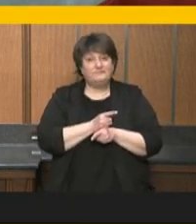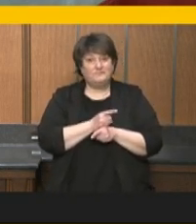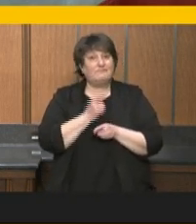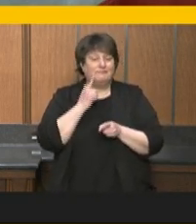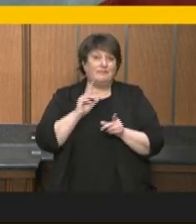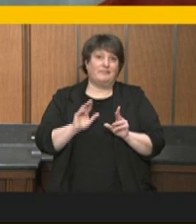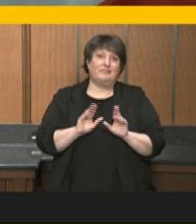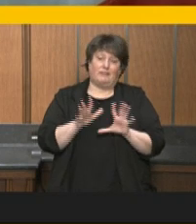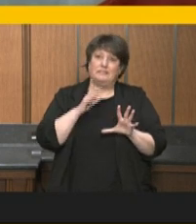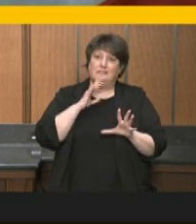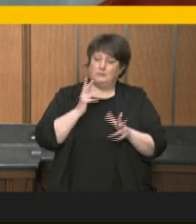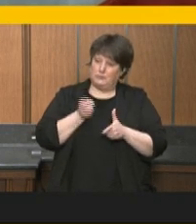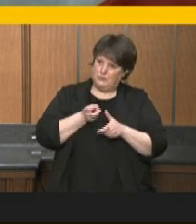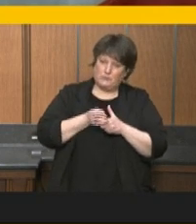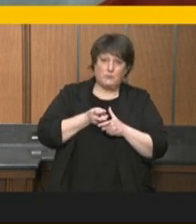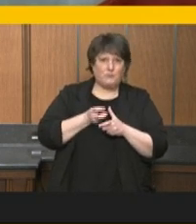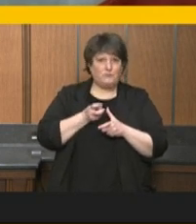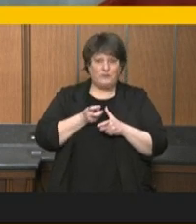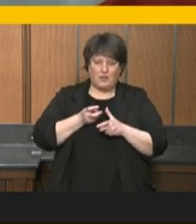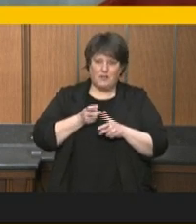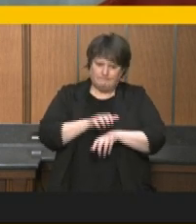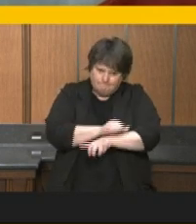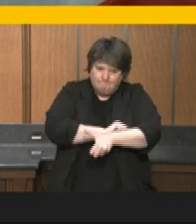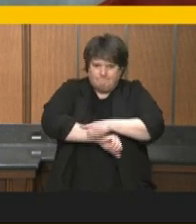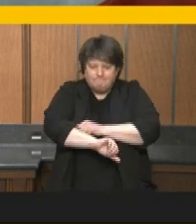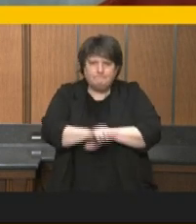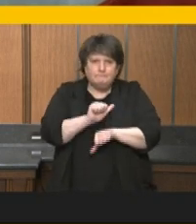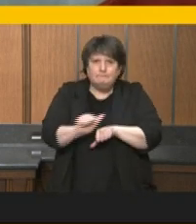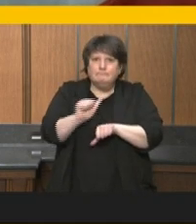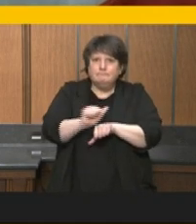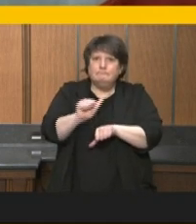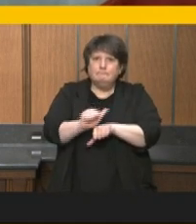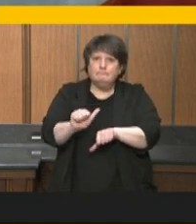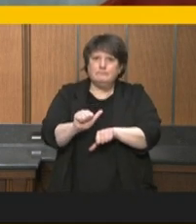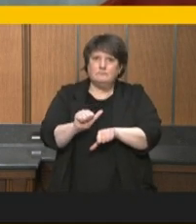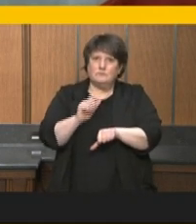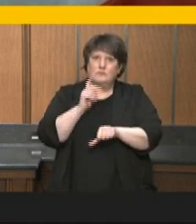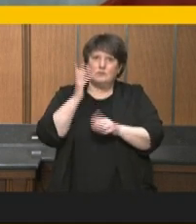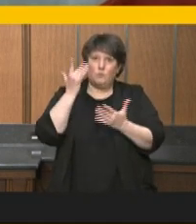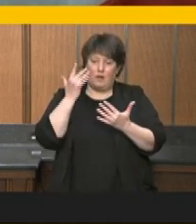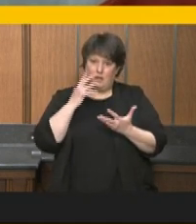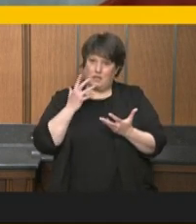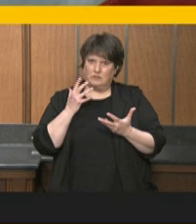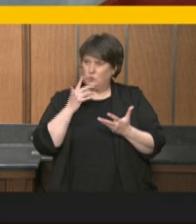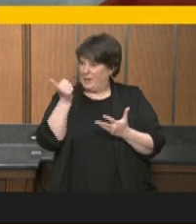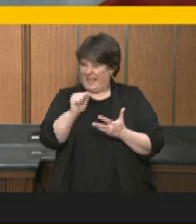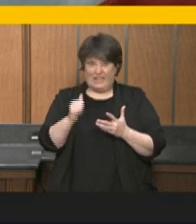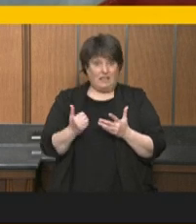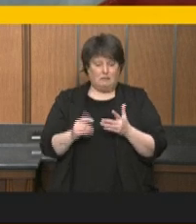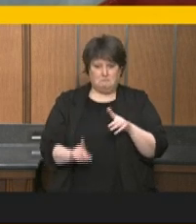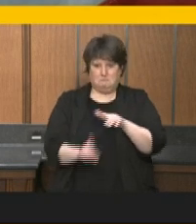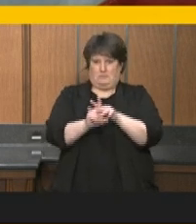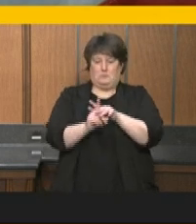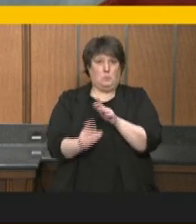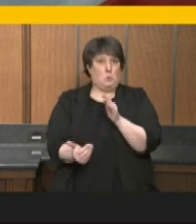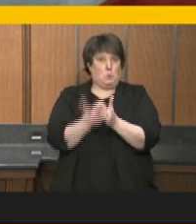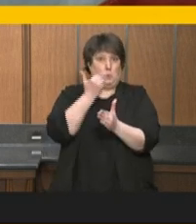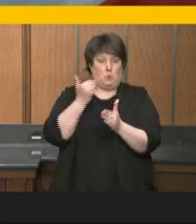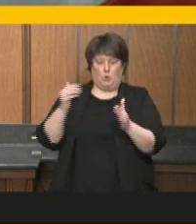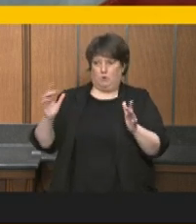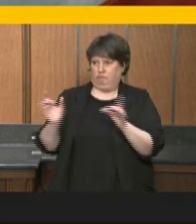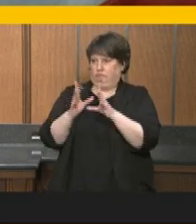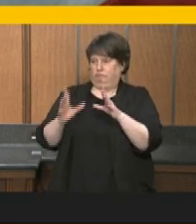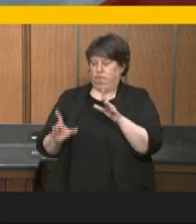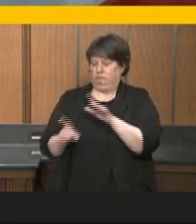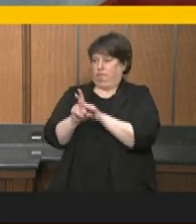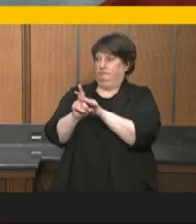working very, very hard to make sure that we are responding to each new area and crisis that this virus